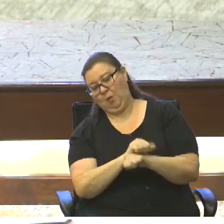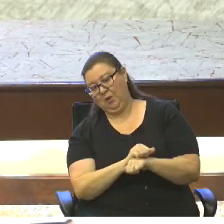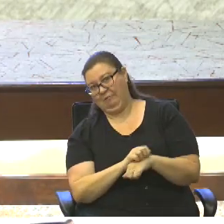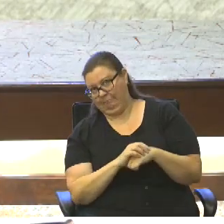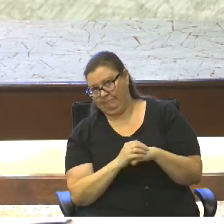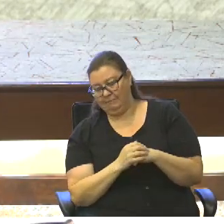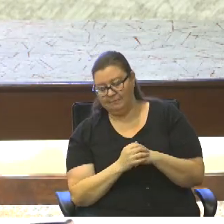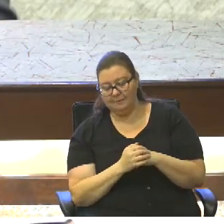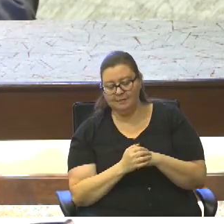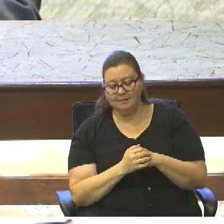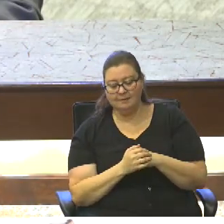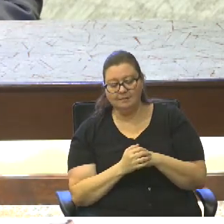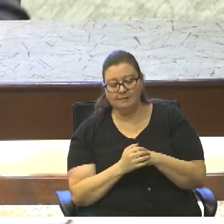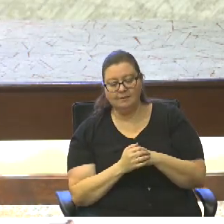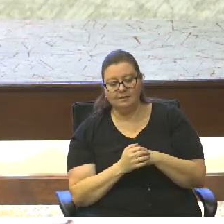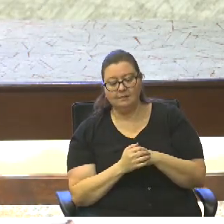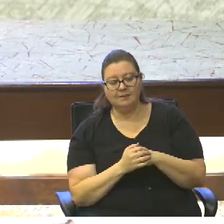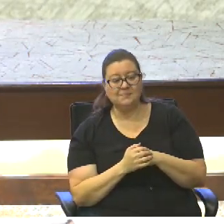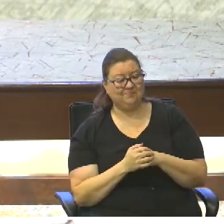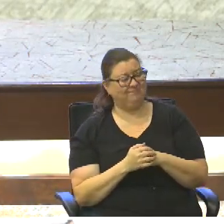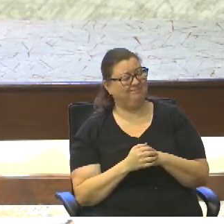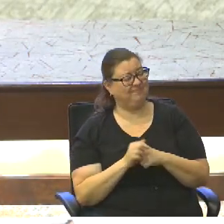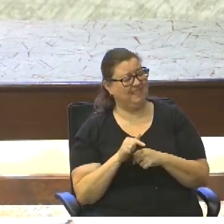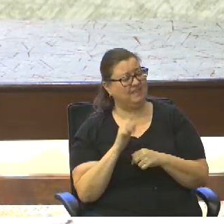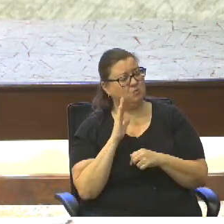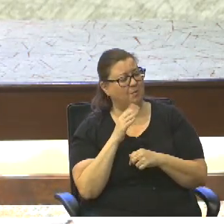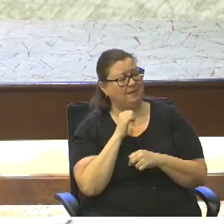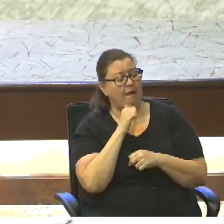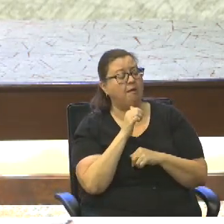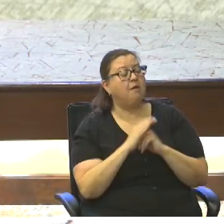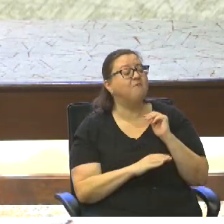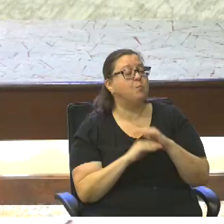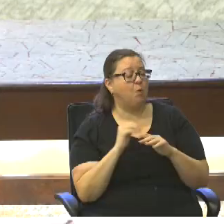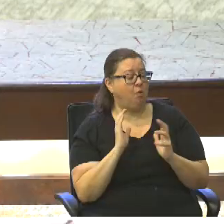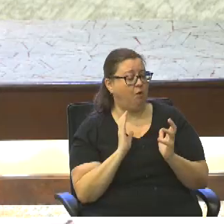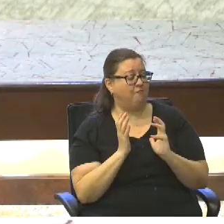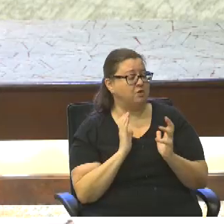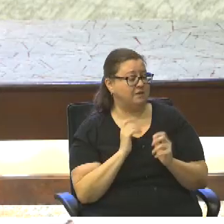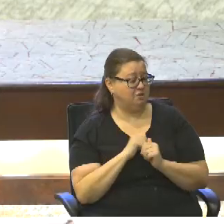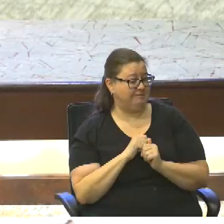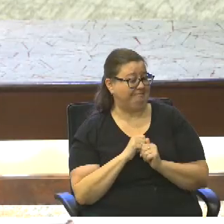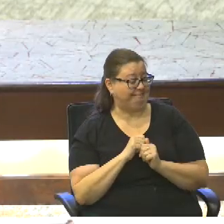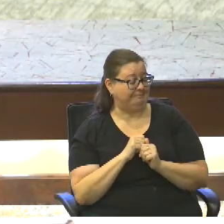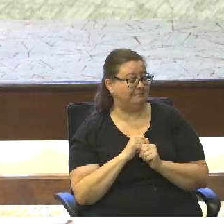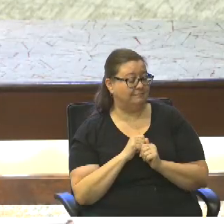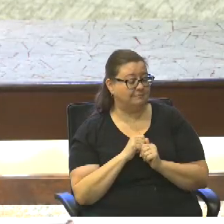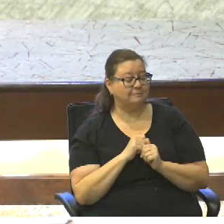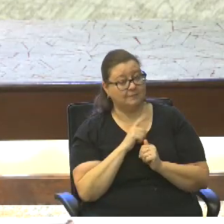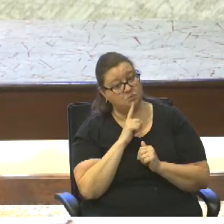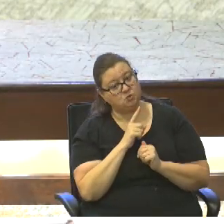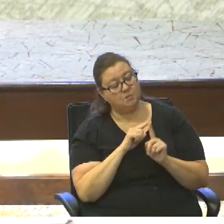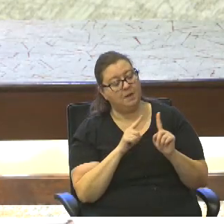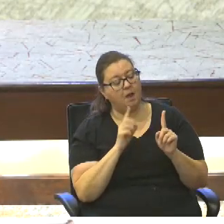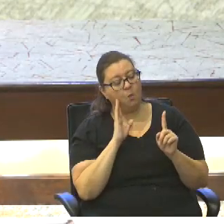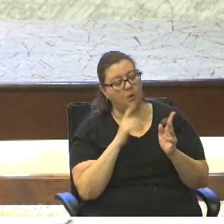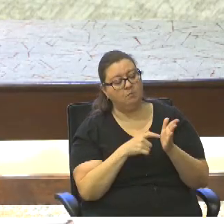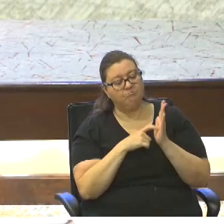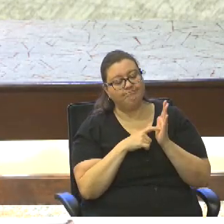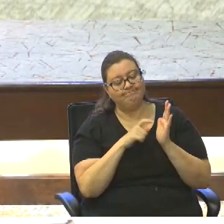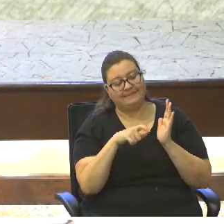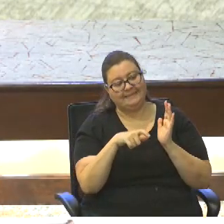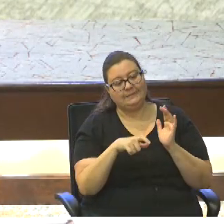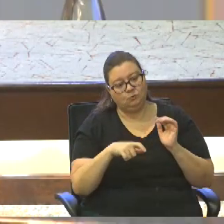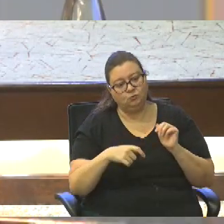it. And these will be uncomfortable conversations, I'm sure, but necessary ones because when